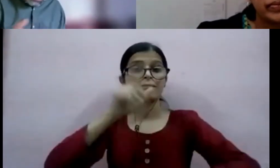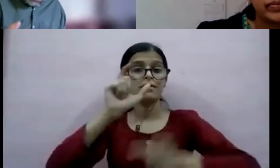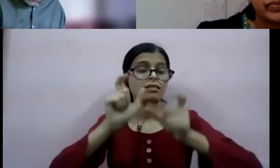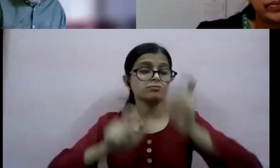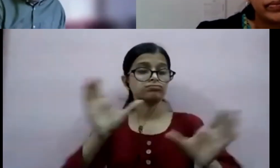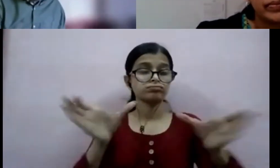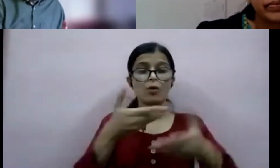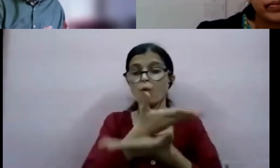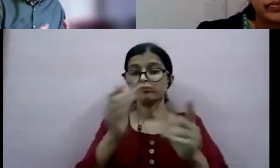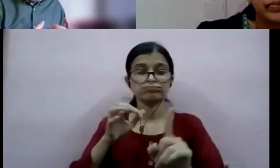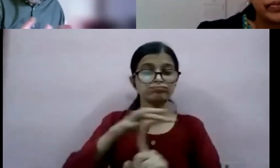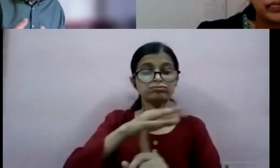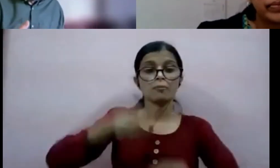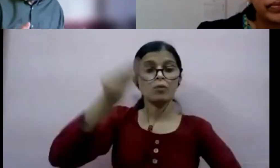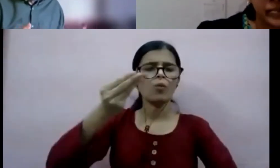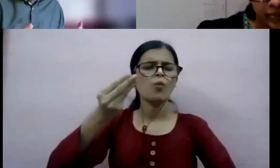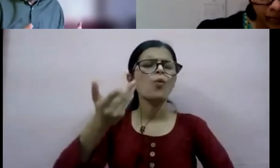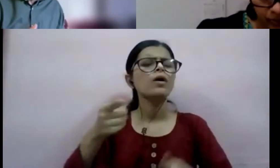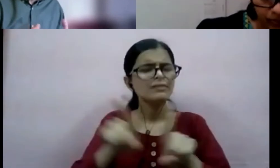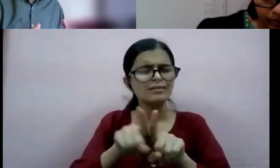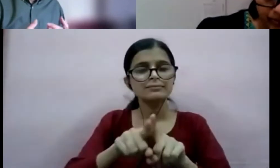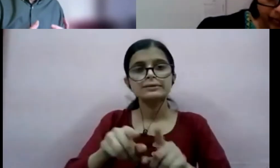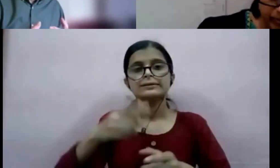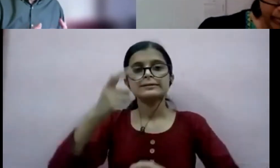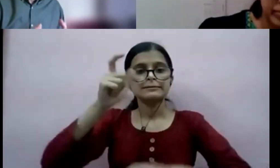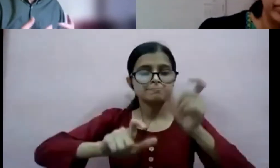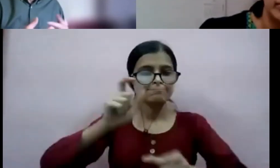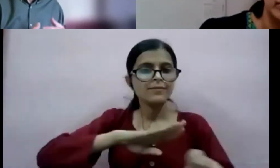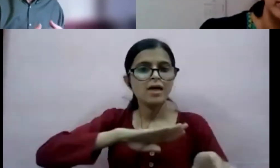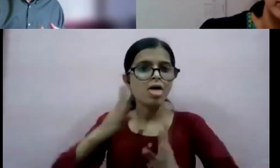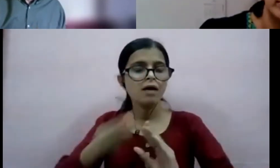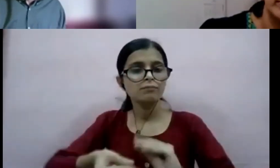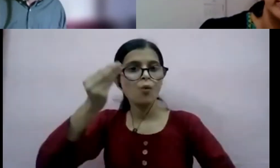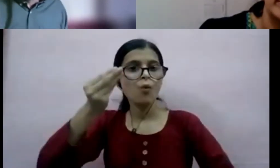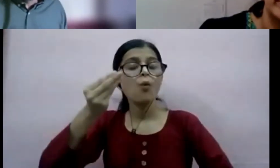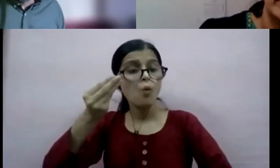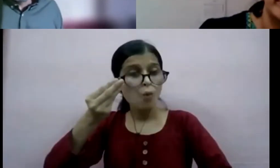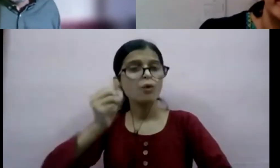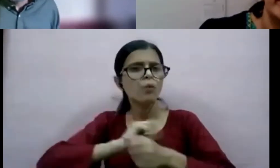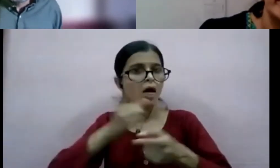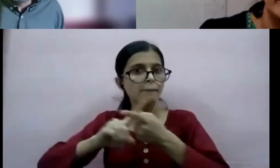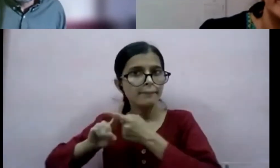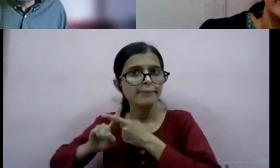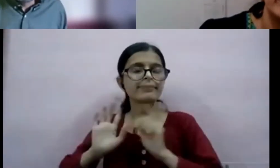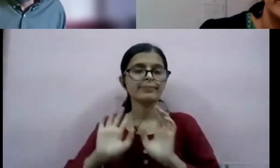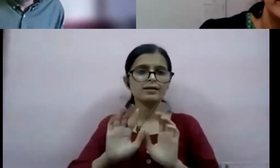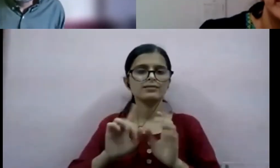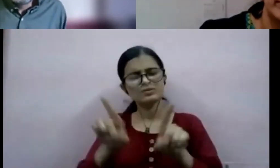the high death rates that disabled have been excluded because of their